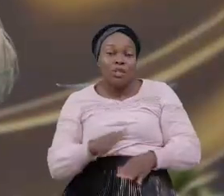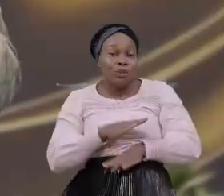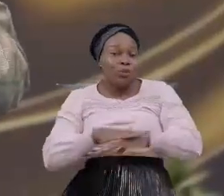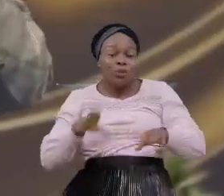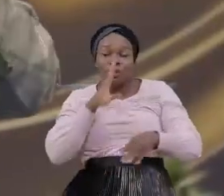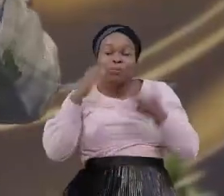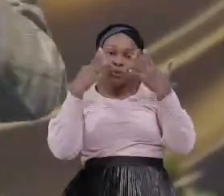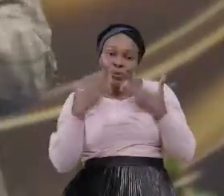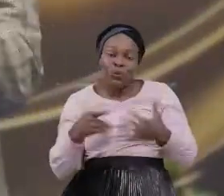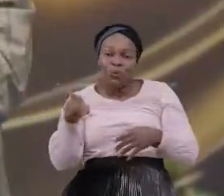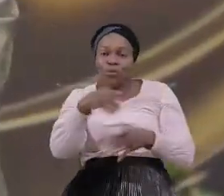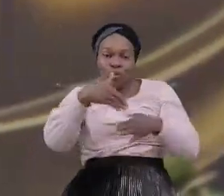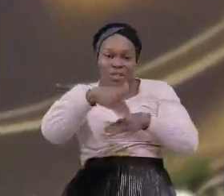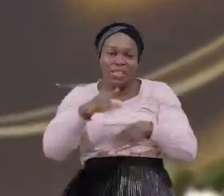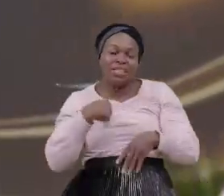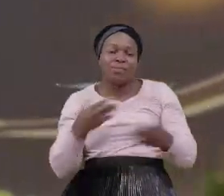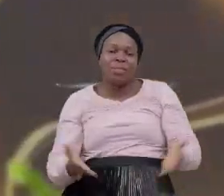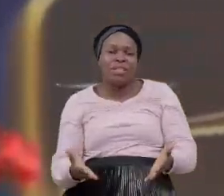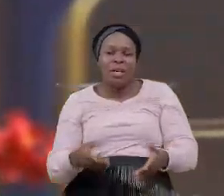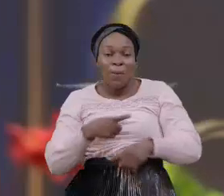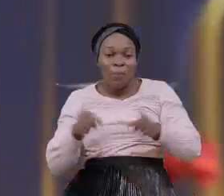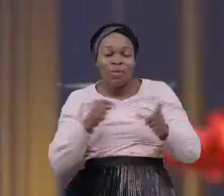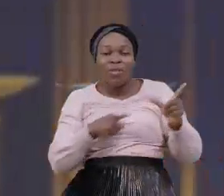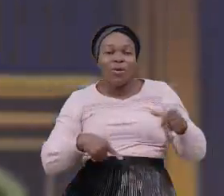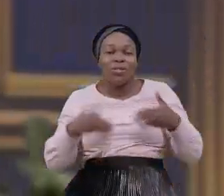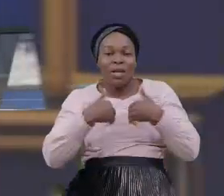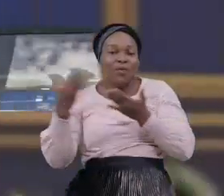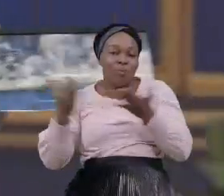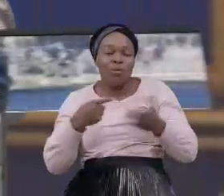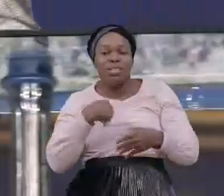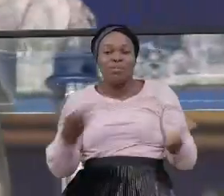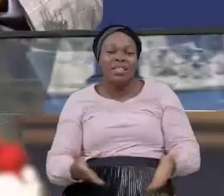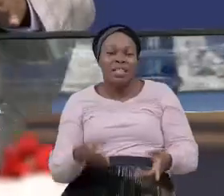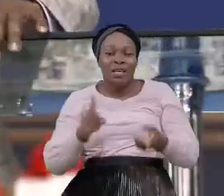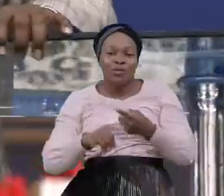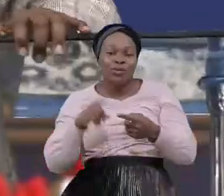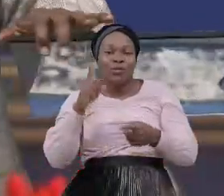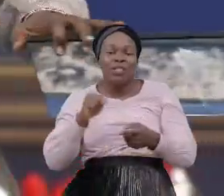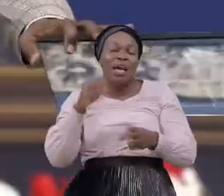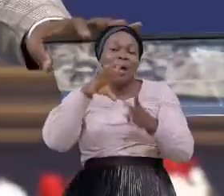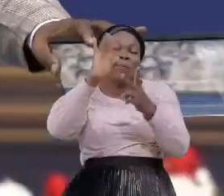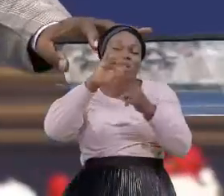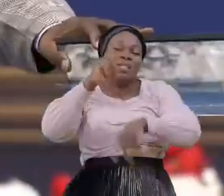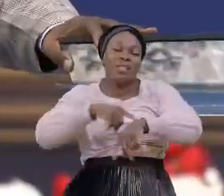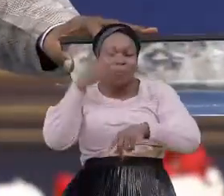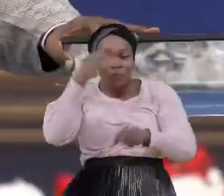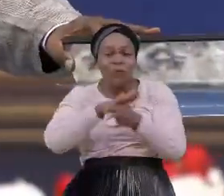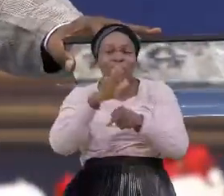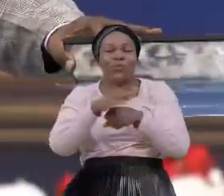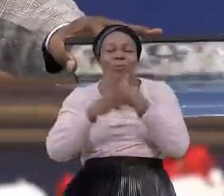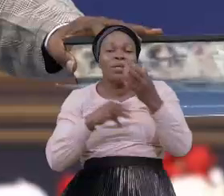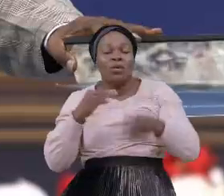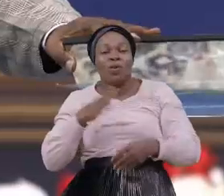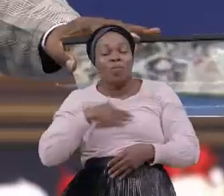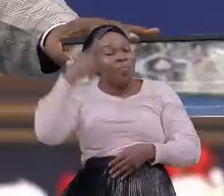The Lord has brought me to the appointed time of the fulfillment of my dream." For